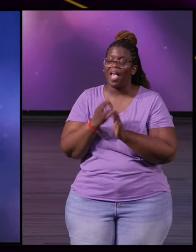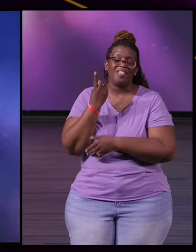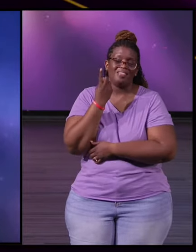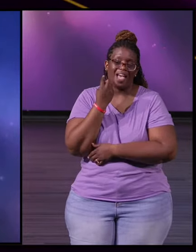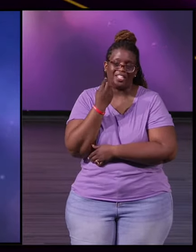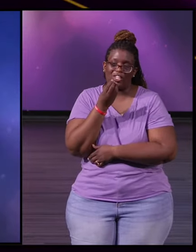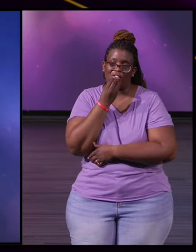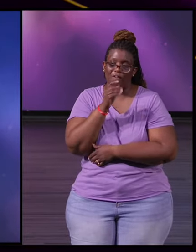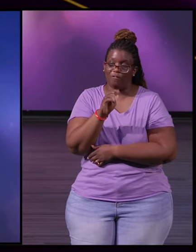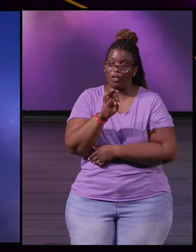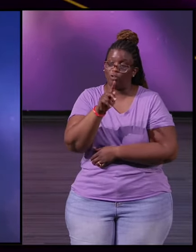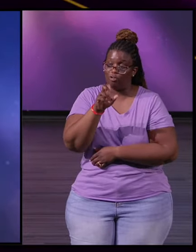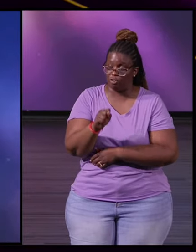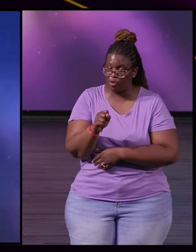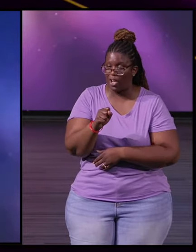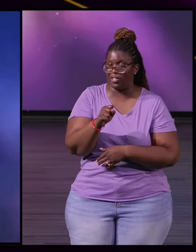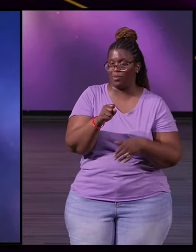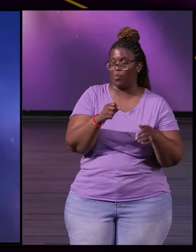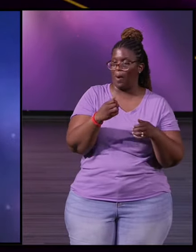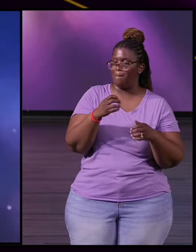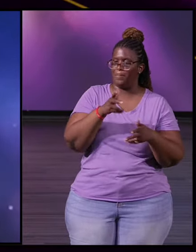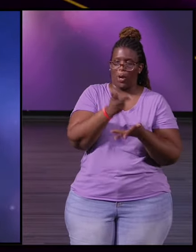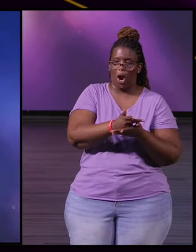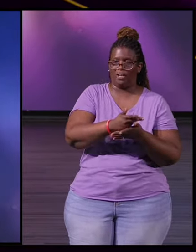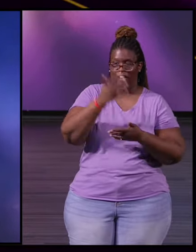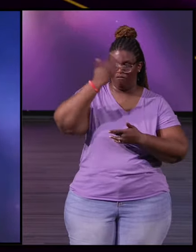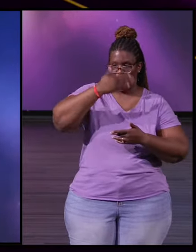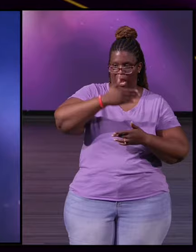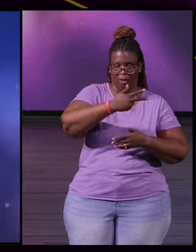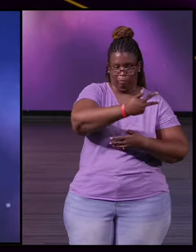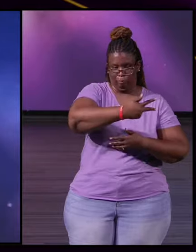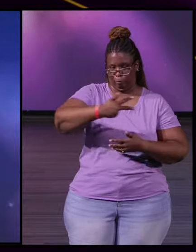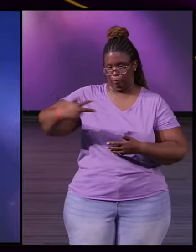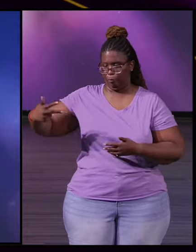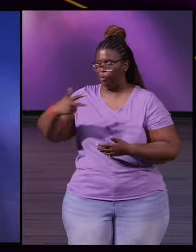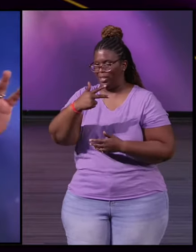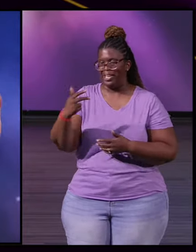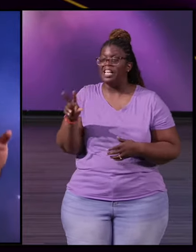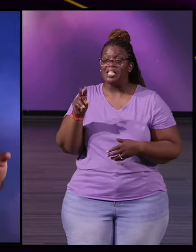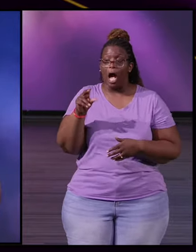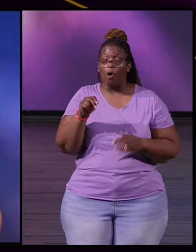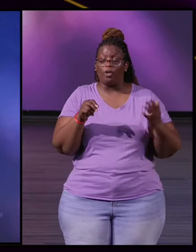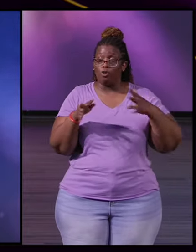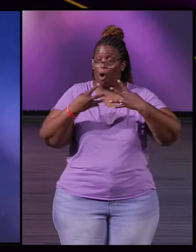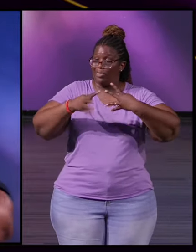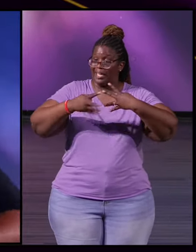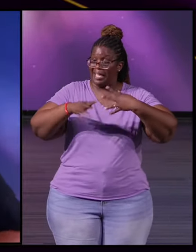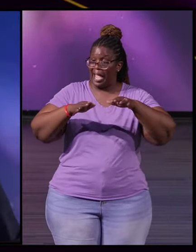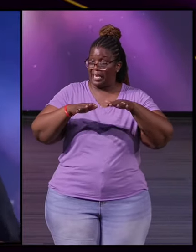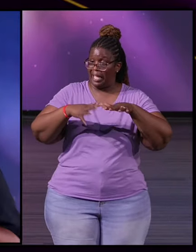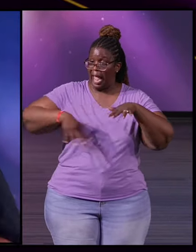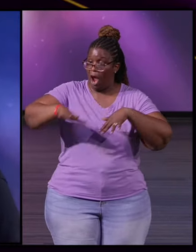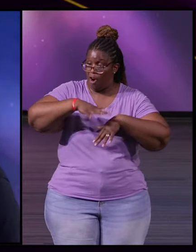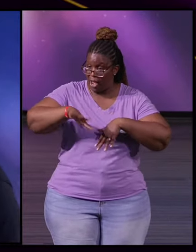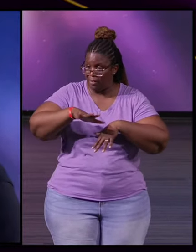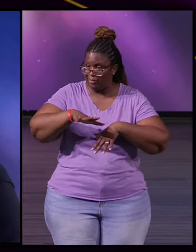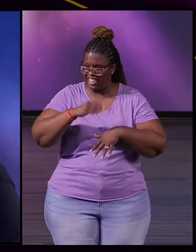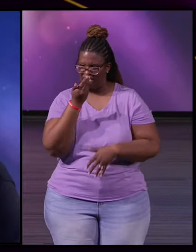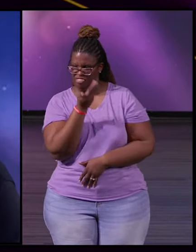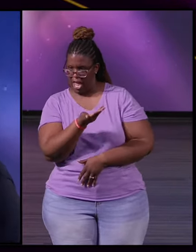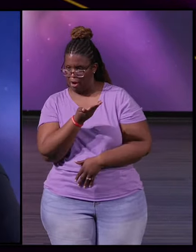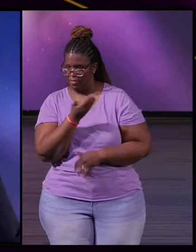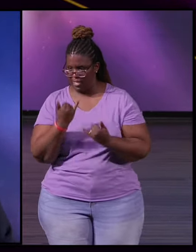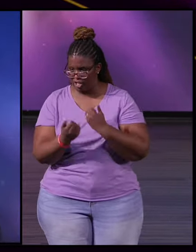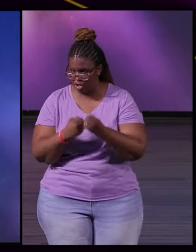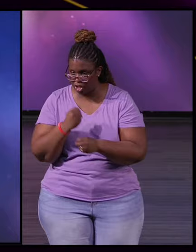food trucks are right out front of the door. We don't have it set up that way this year. This time, they are down by the gated area, and there are tables and chairs inside the